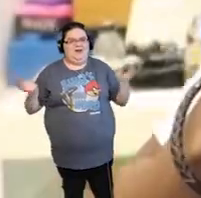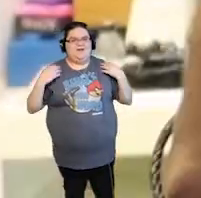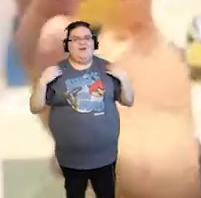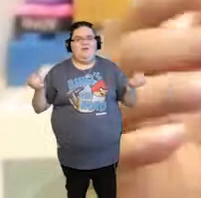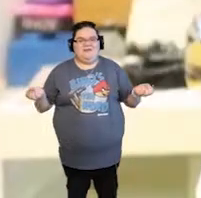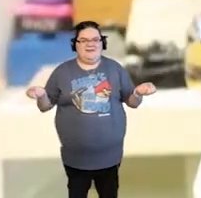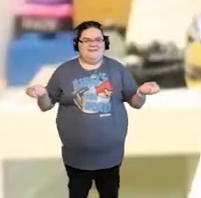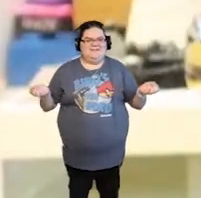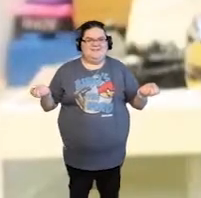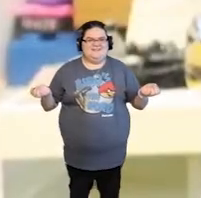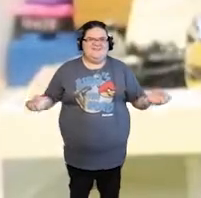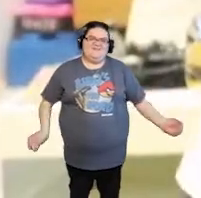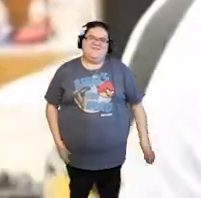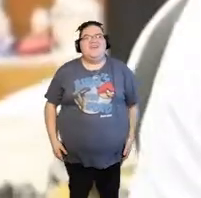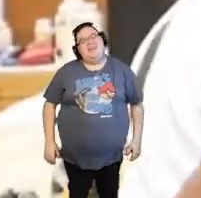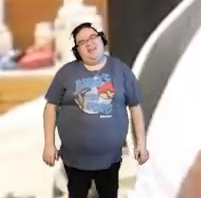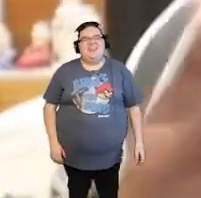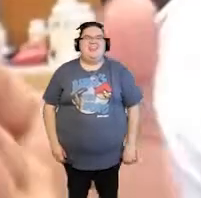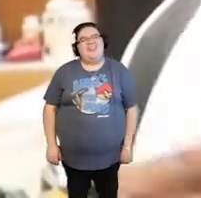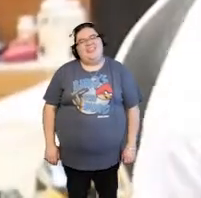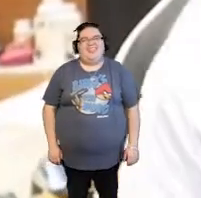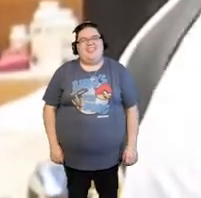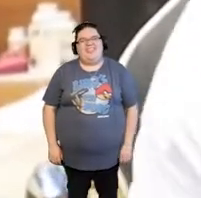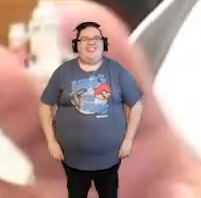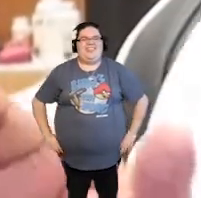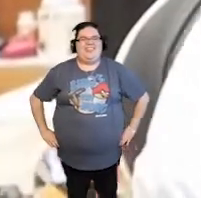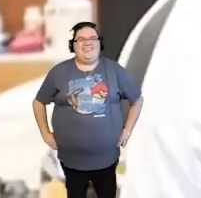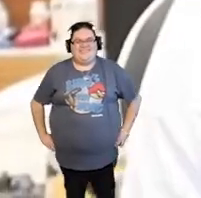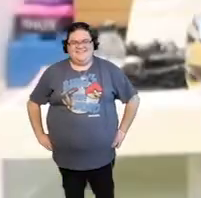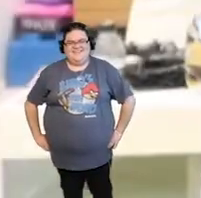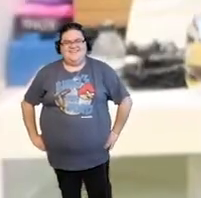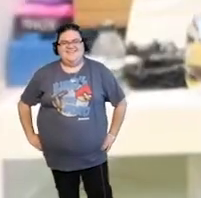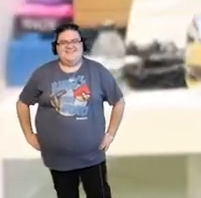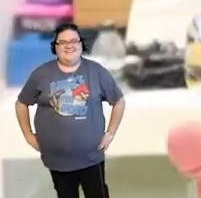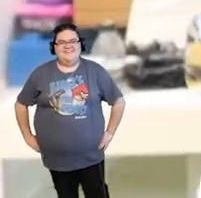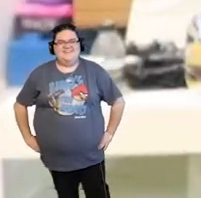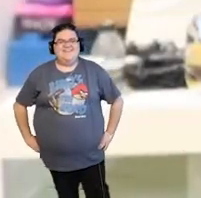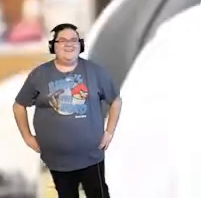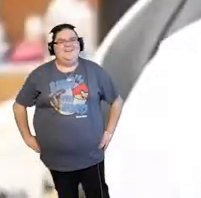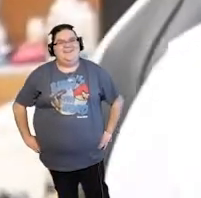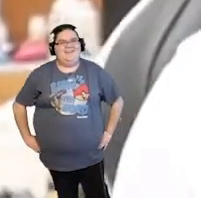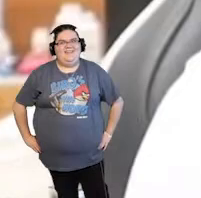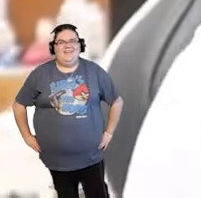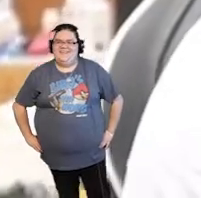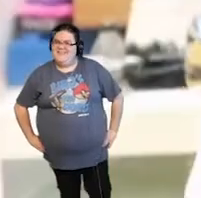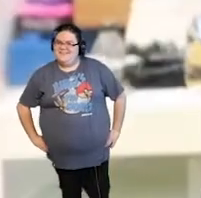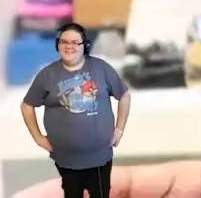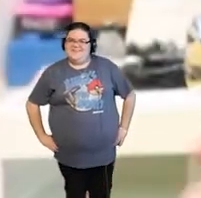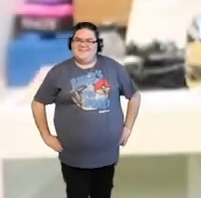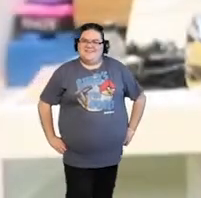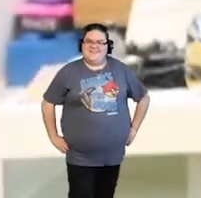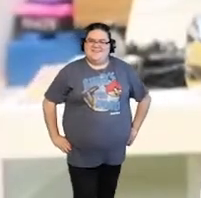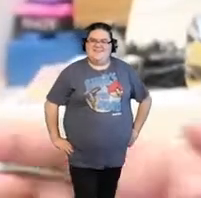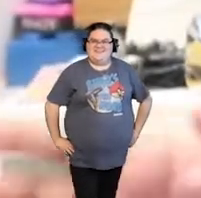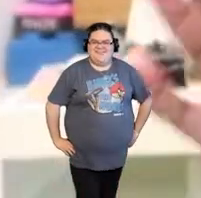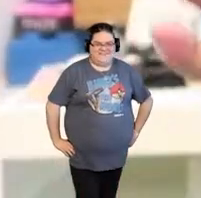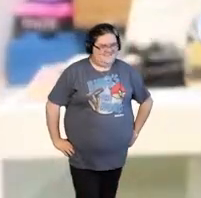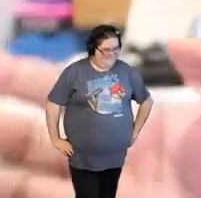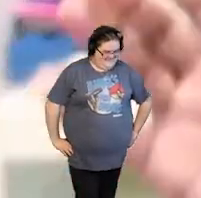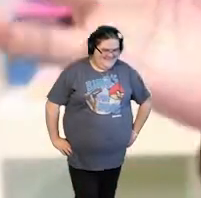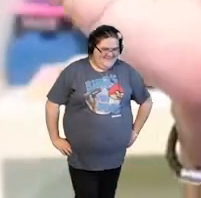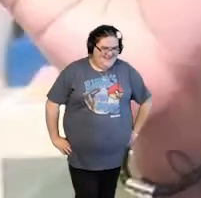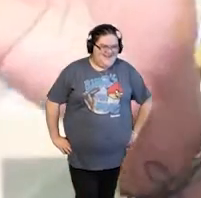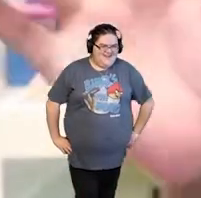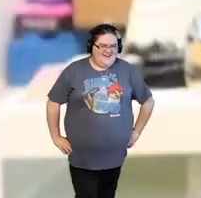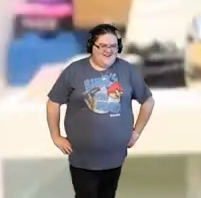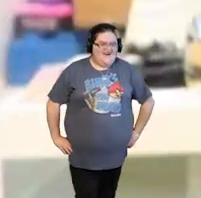Man's mainstream now, isn't it? So obviously you lot don't understand these type of people. Lorraine, Jonathan Ross, you know them